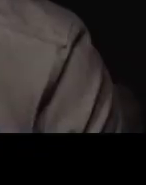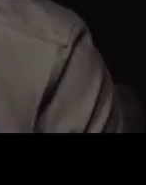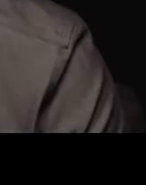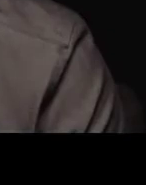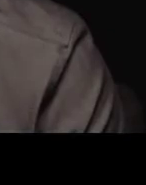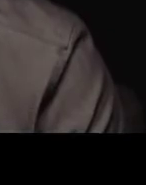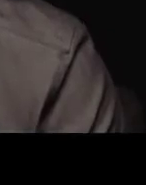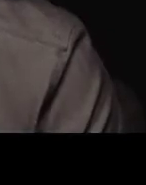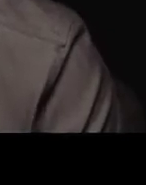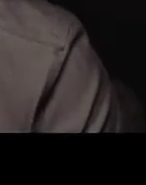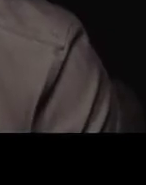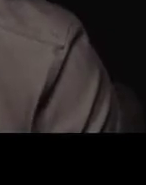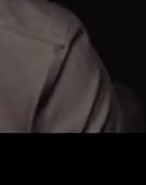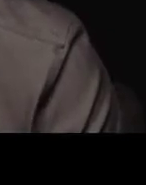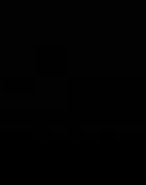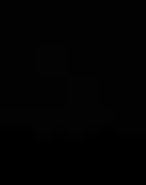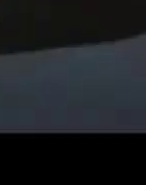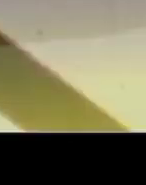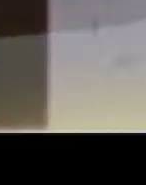starts with one.